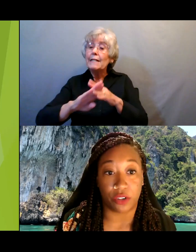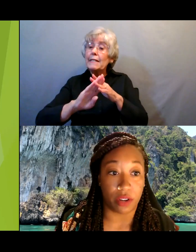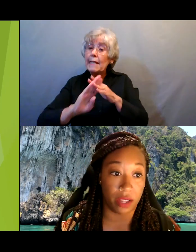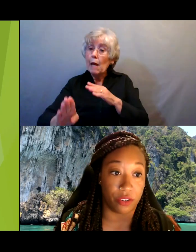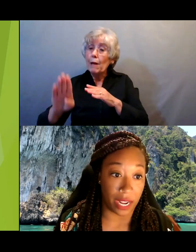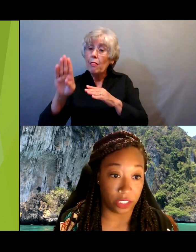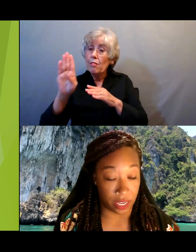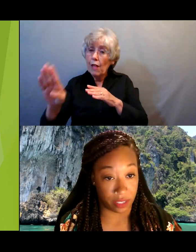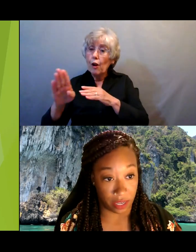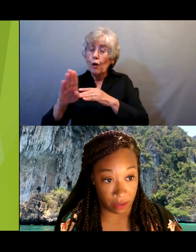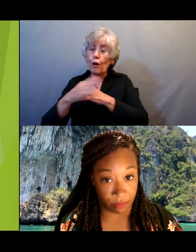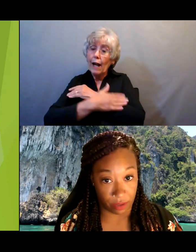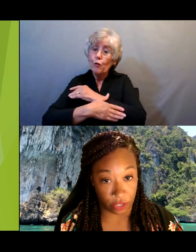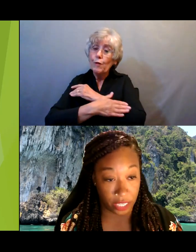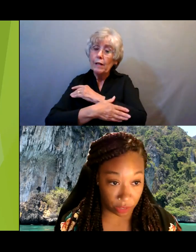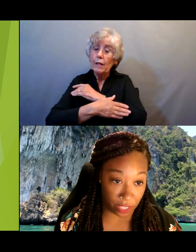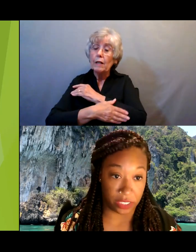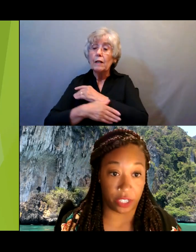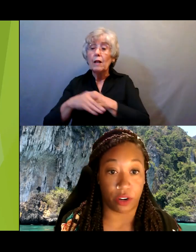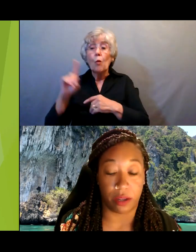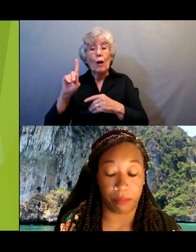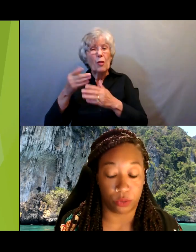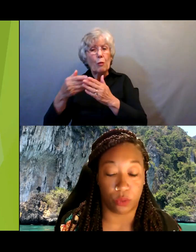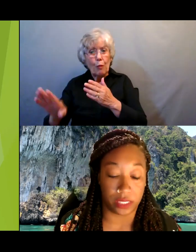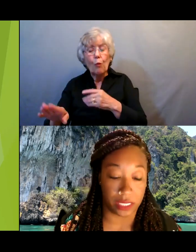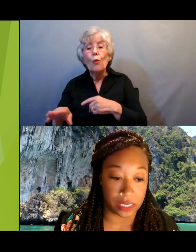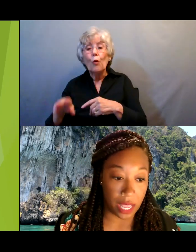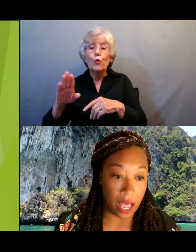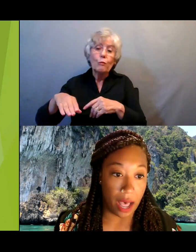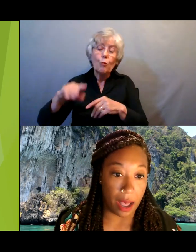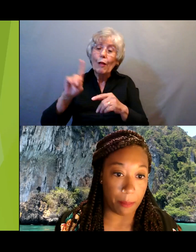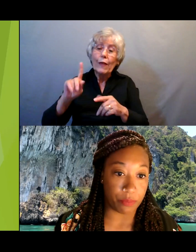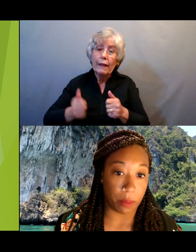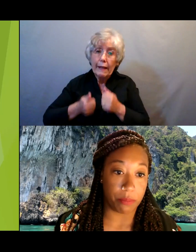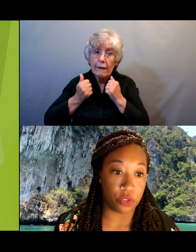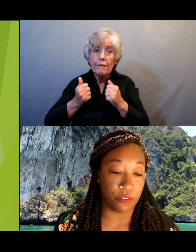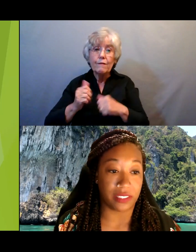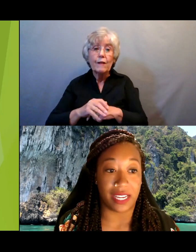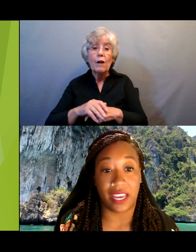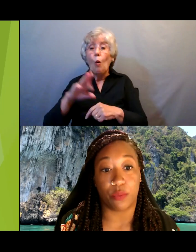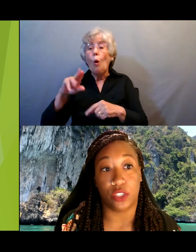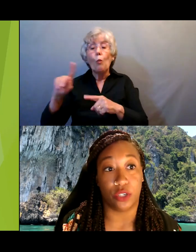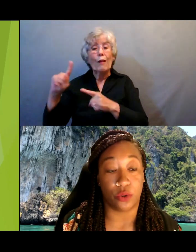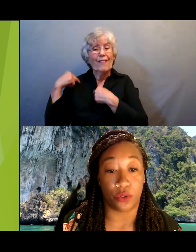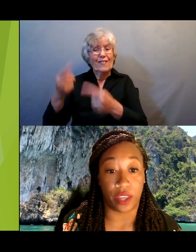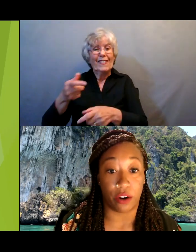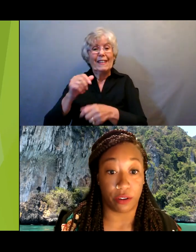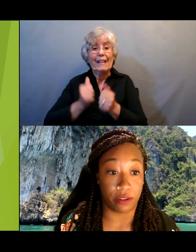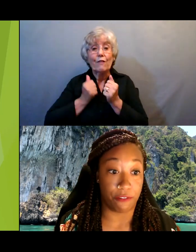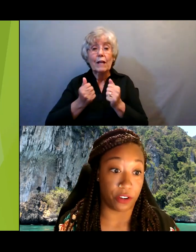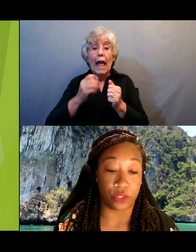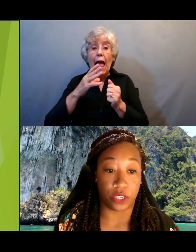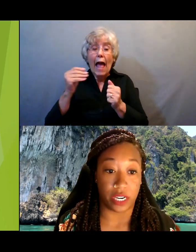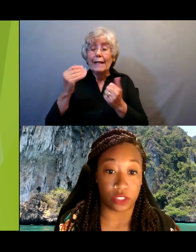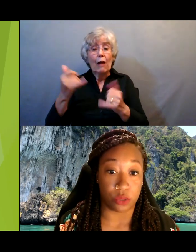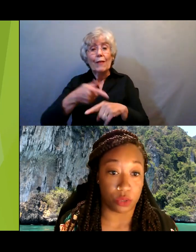country, their nationality, their country of nationality or habitual residence due to the fact that they can't return or they are in